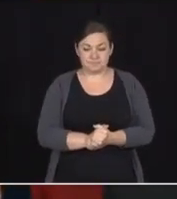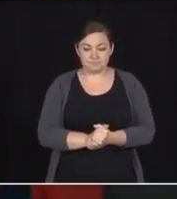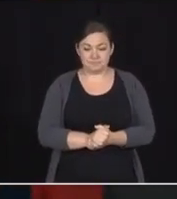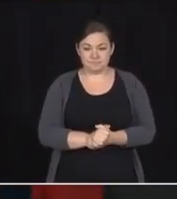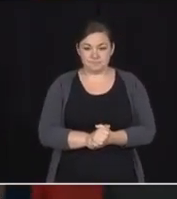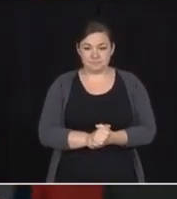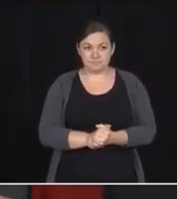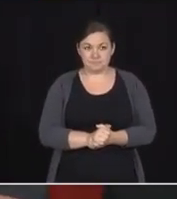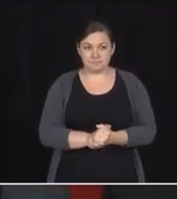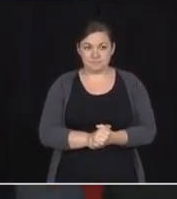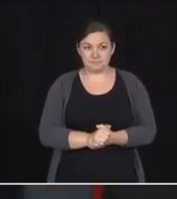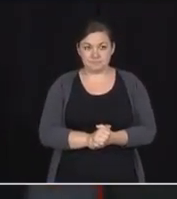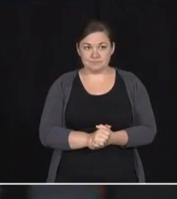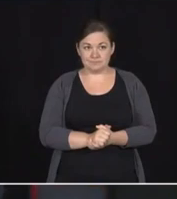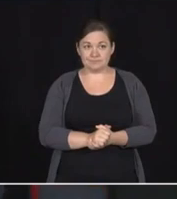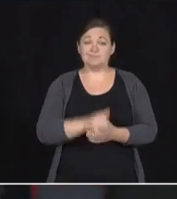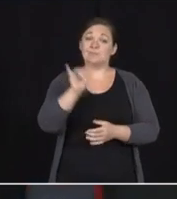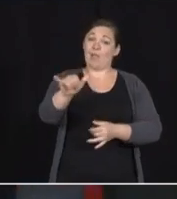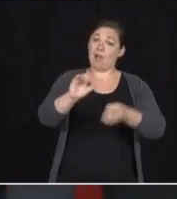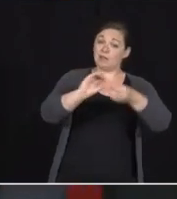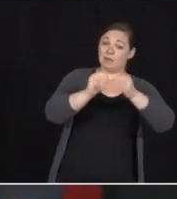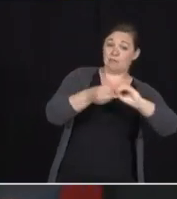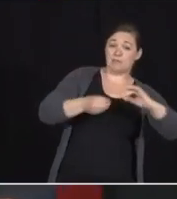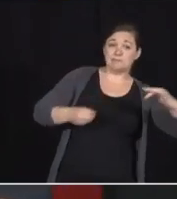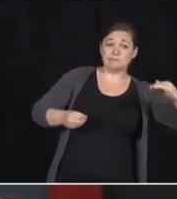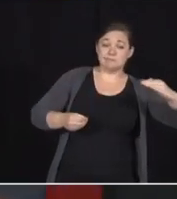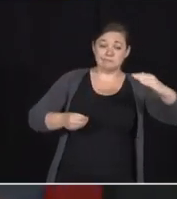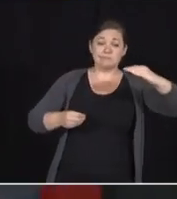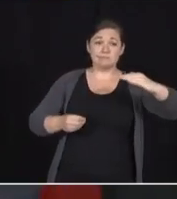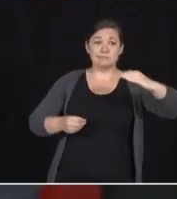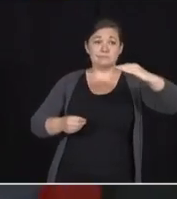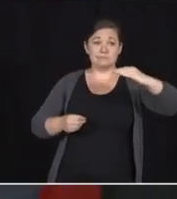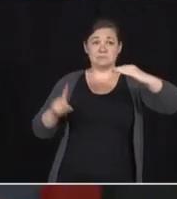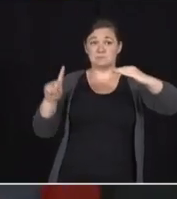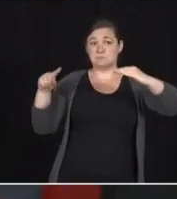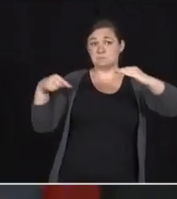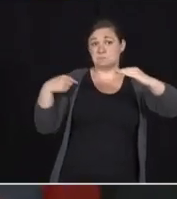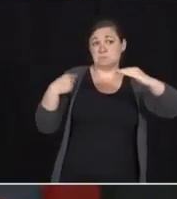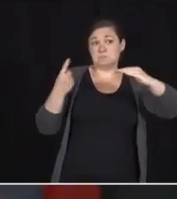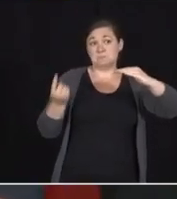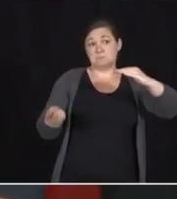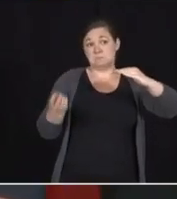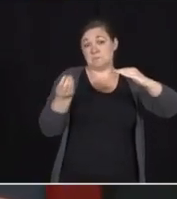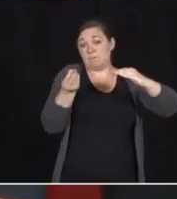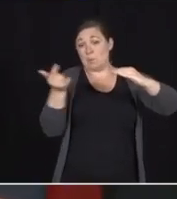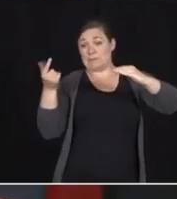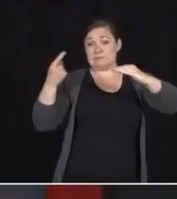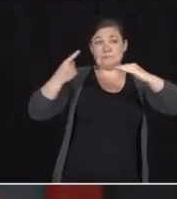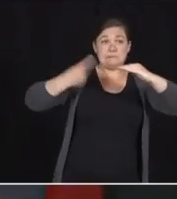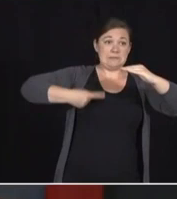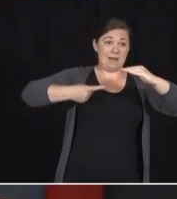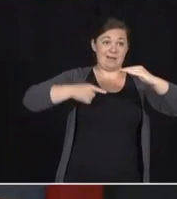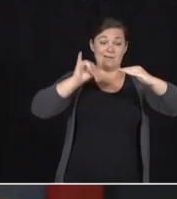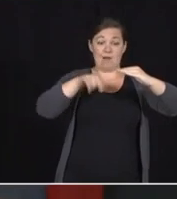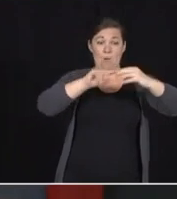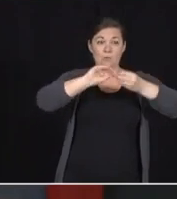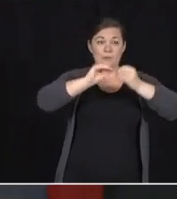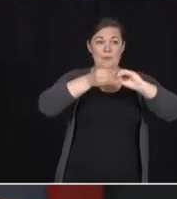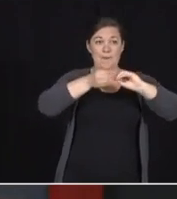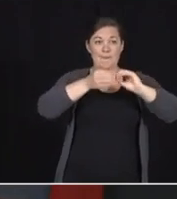Well, the increase in the number of cases that we're seeing now in the last few days really relate back to the week